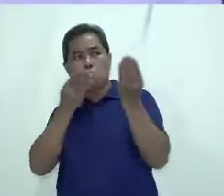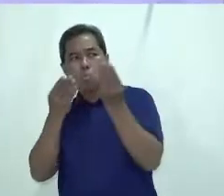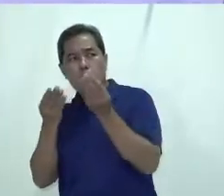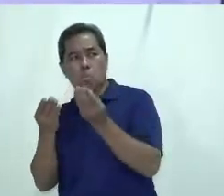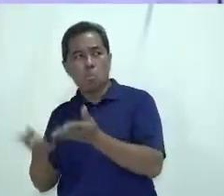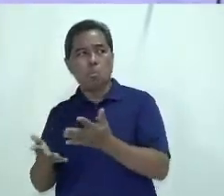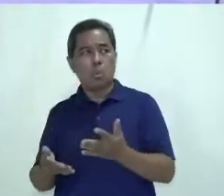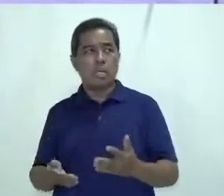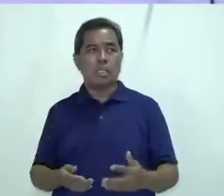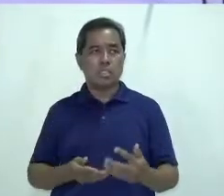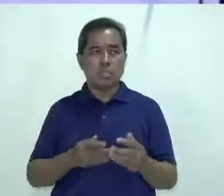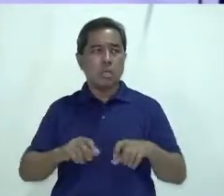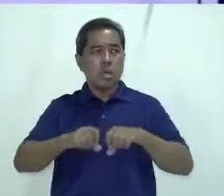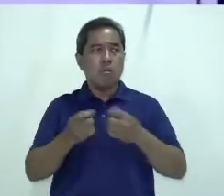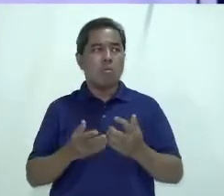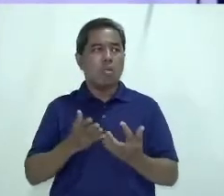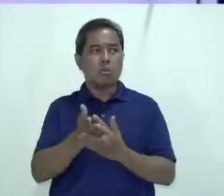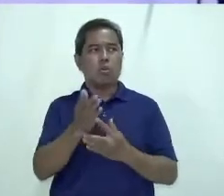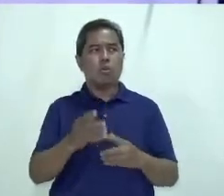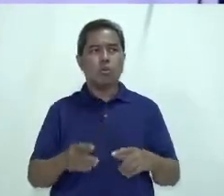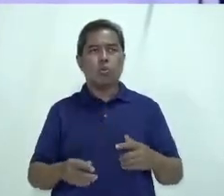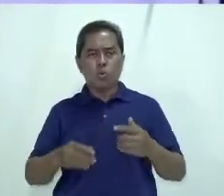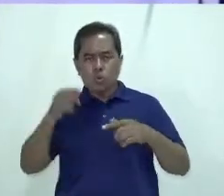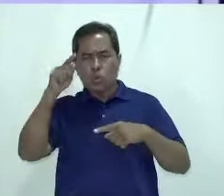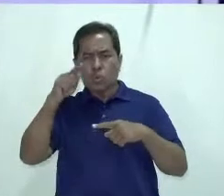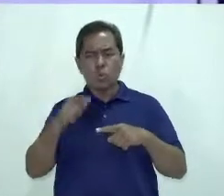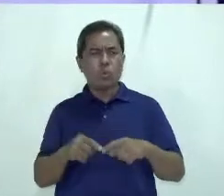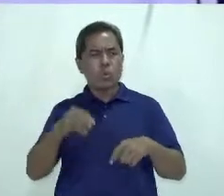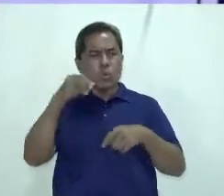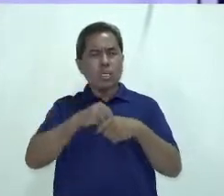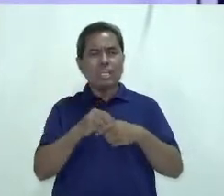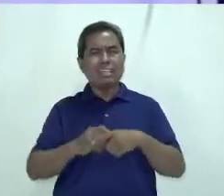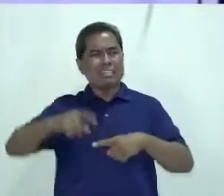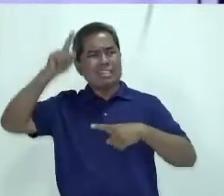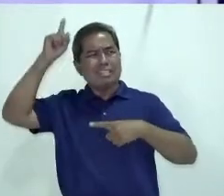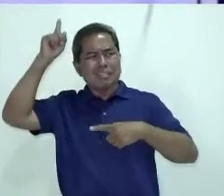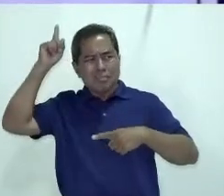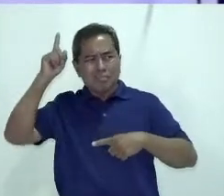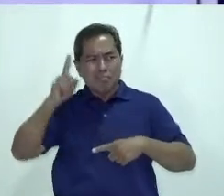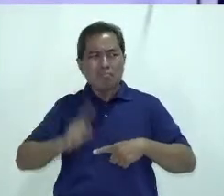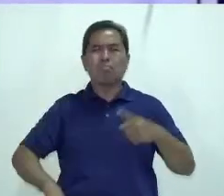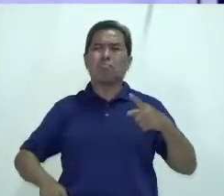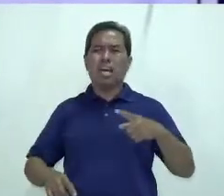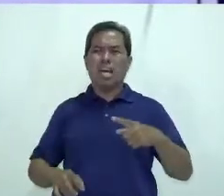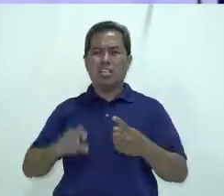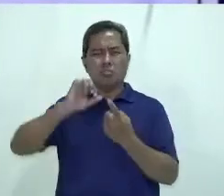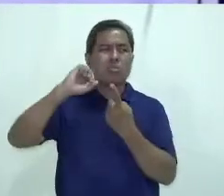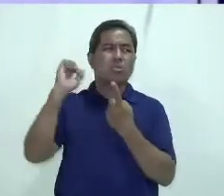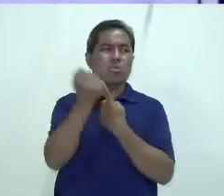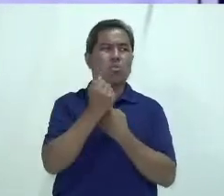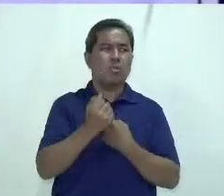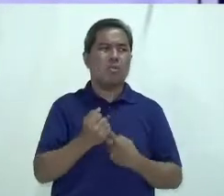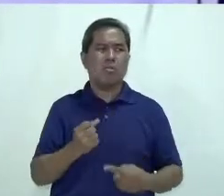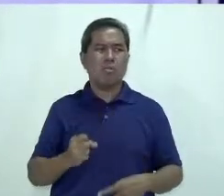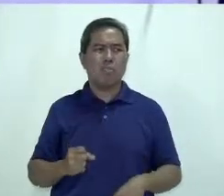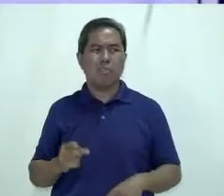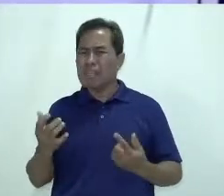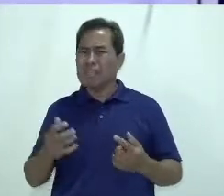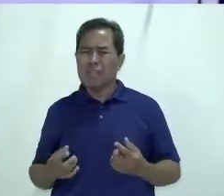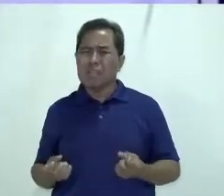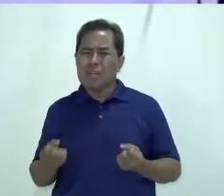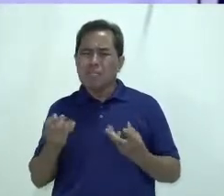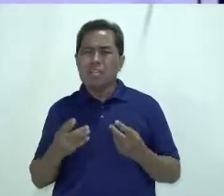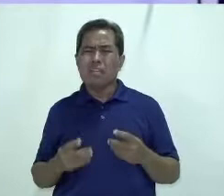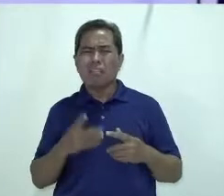we will encounter that seems impossible, that we will not overcome through our own strength, through our own